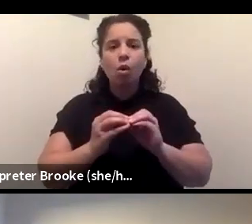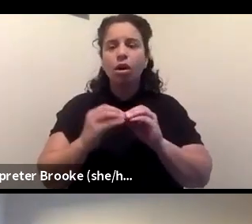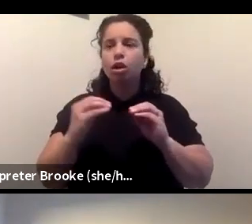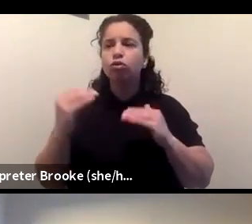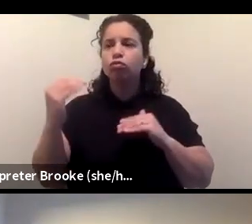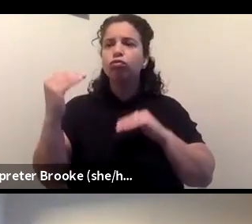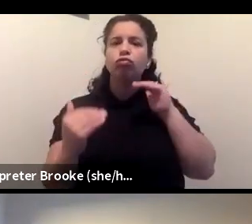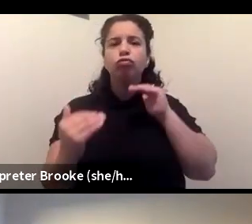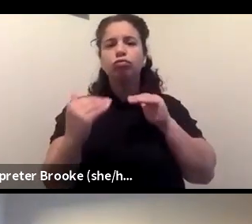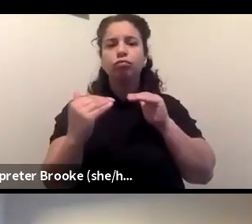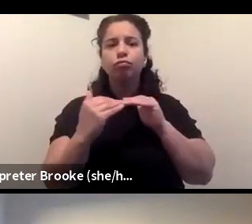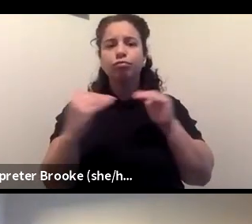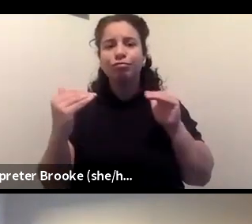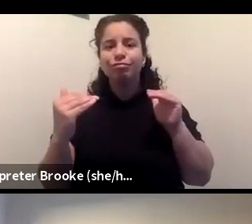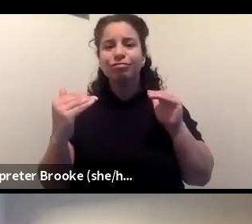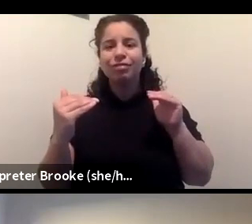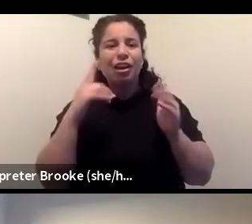for